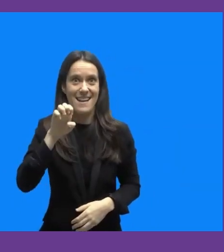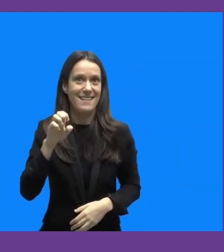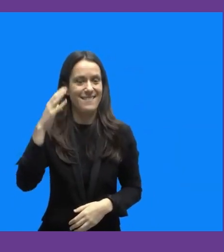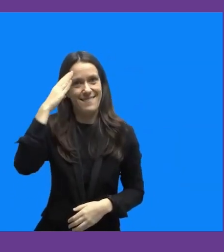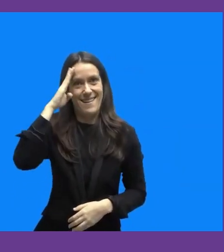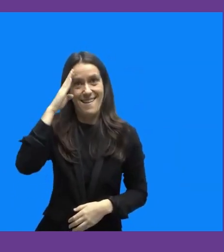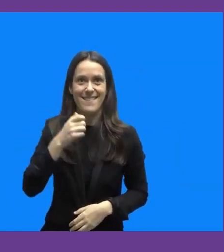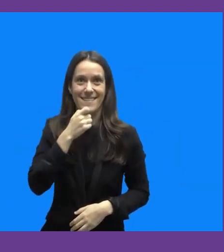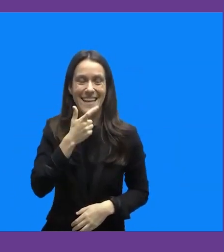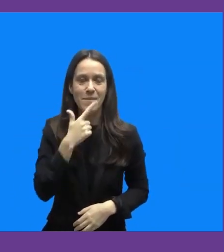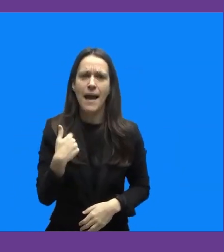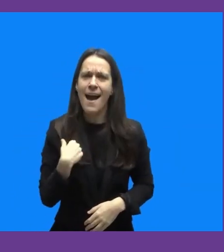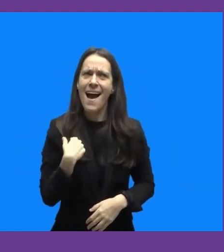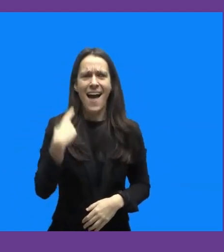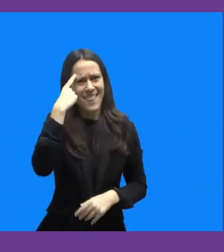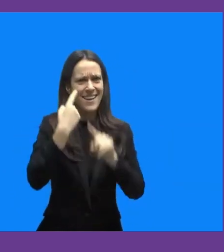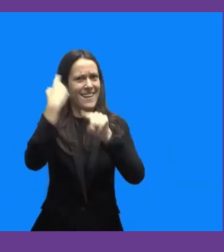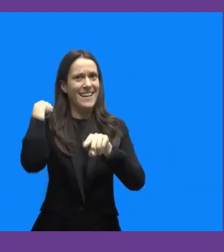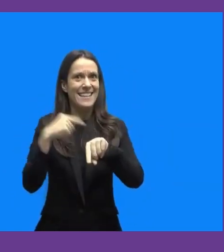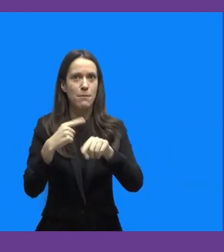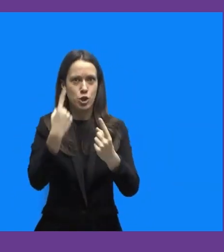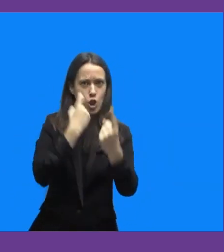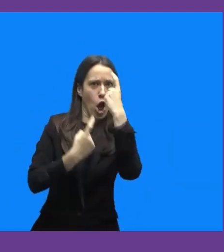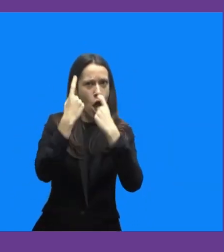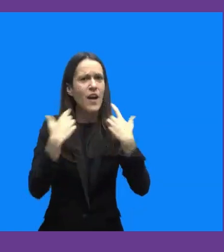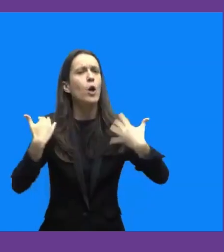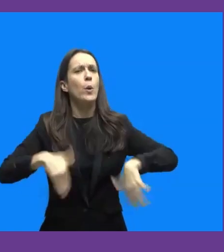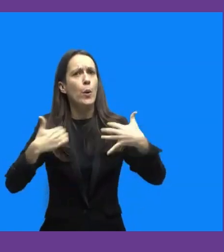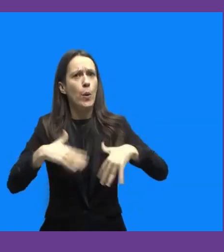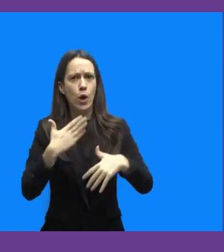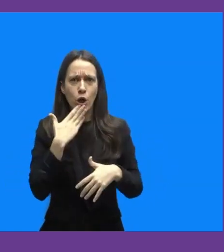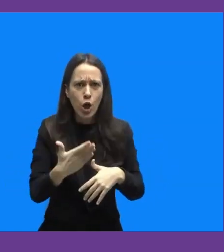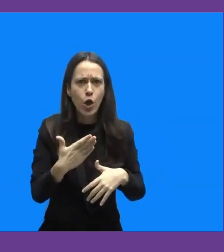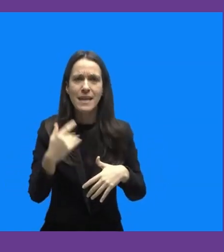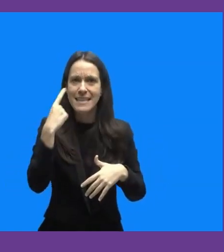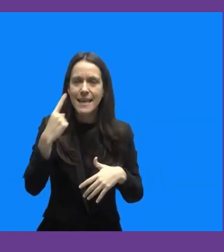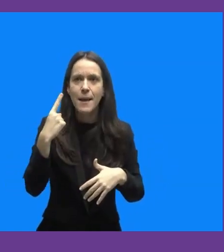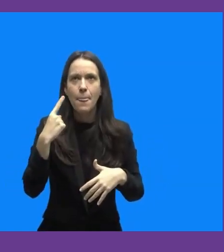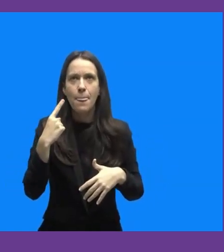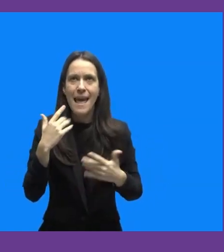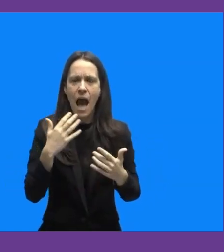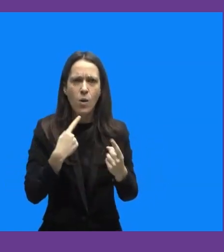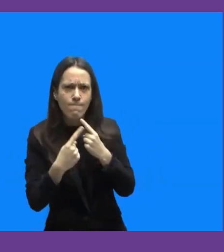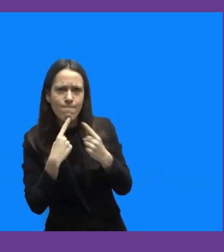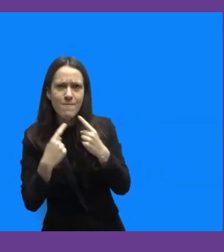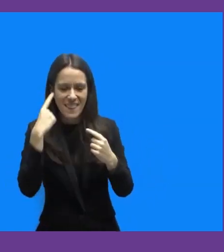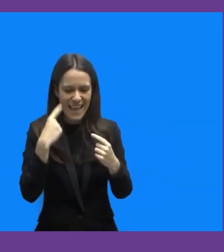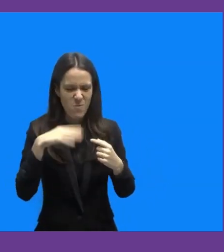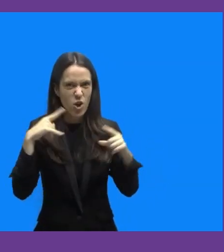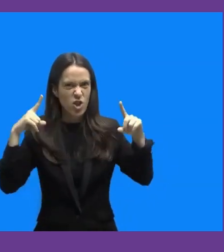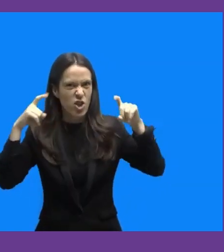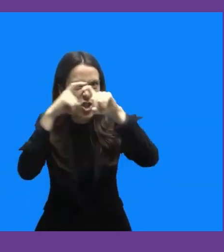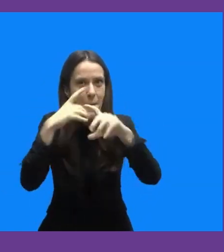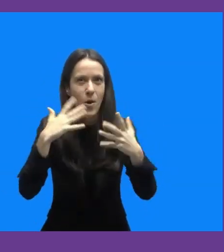survey and how wonderful it is, and it was really very valuable. And when we were chatting about coming here, you mentioned, I think, the word difficulty or